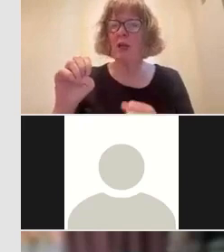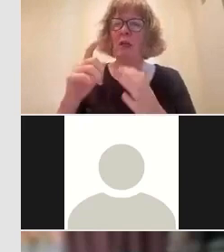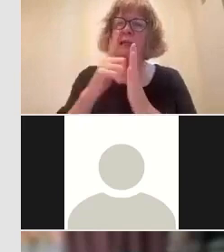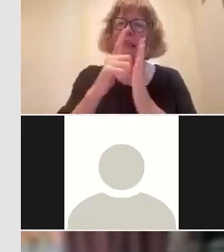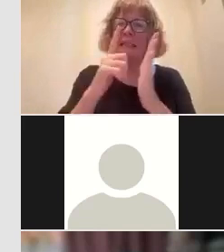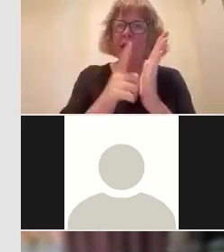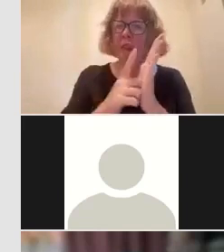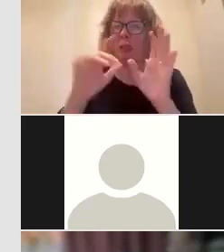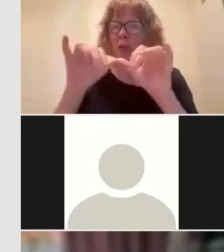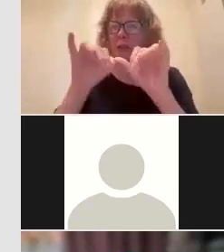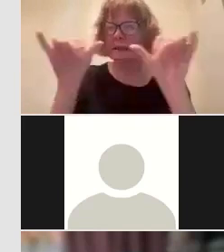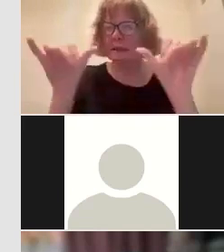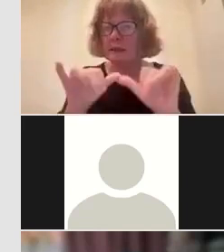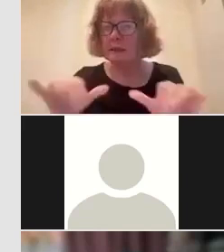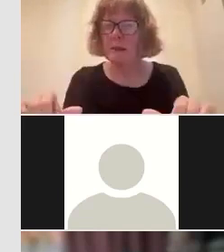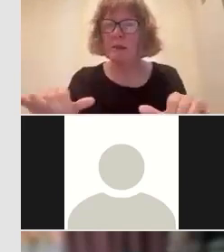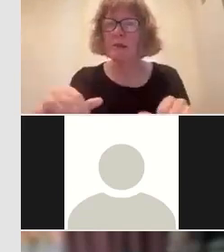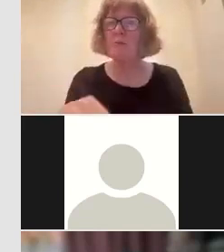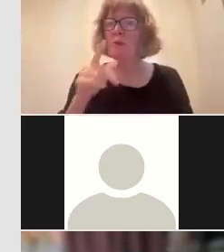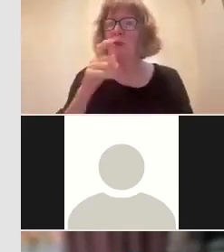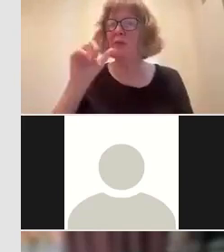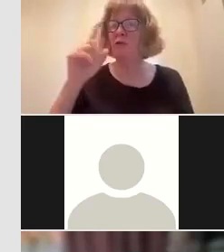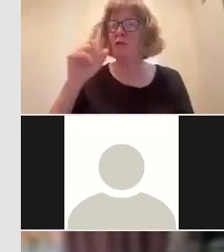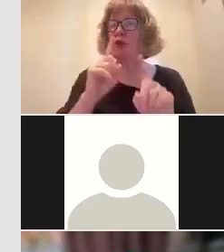system, first responders,